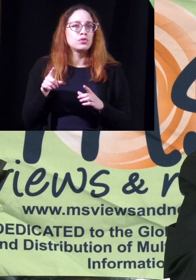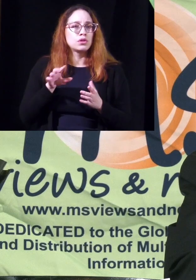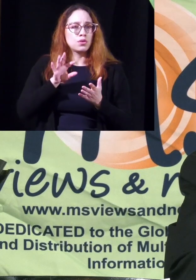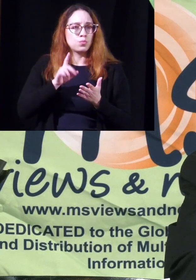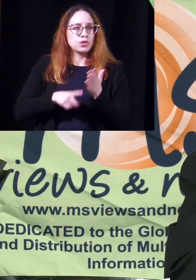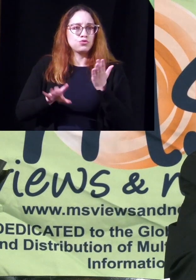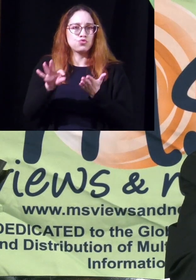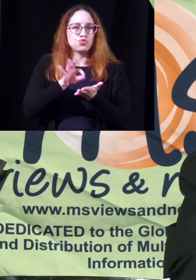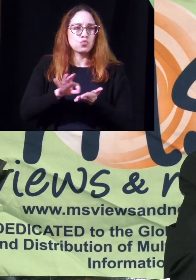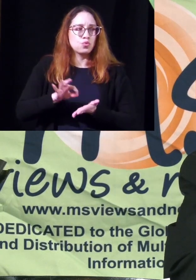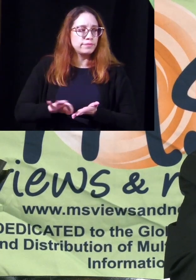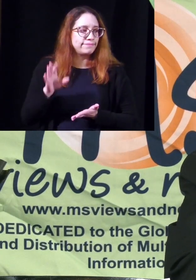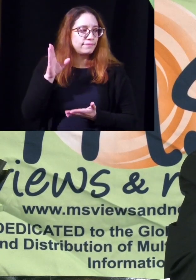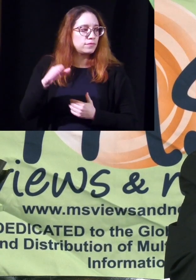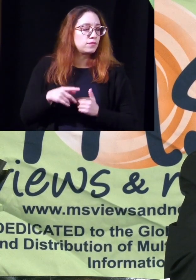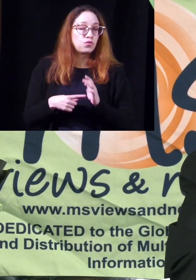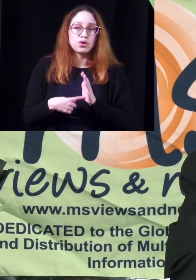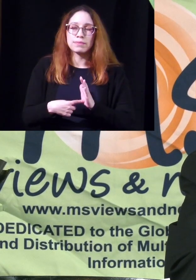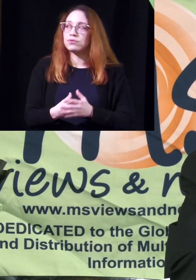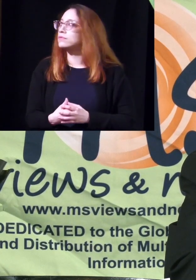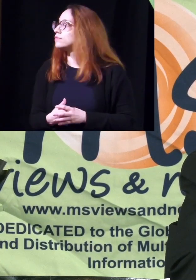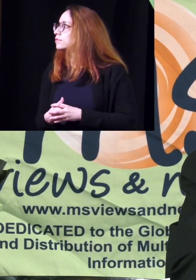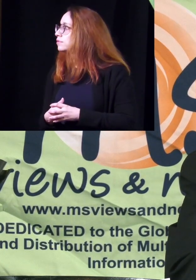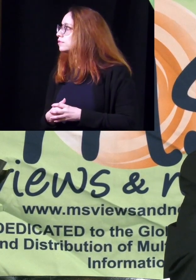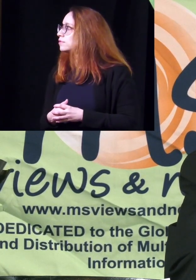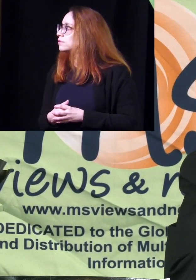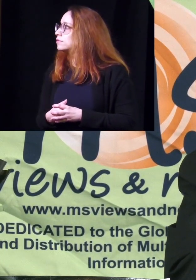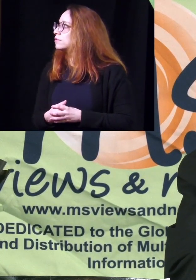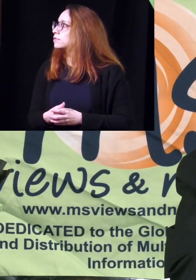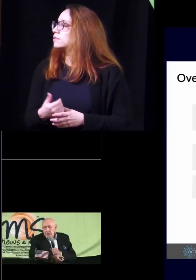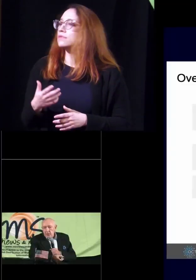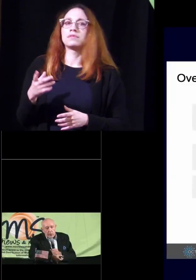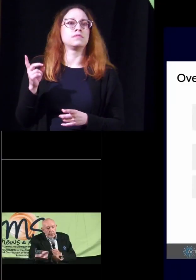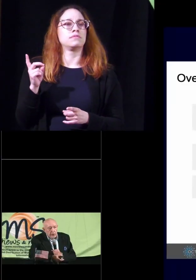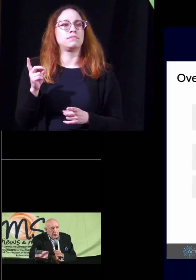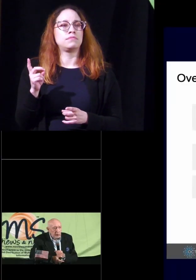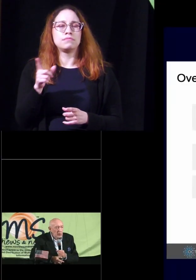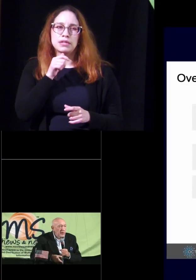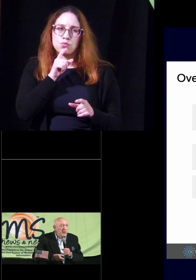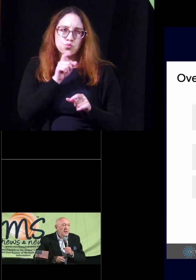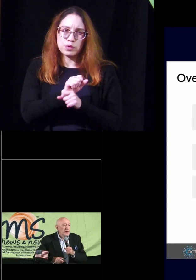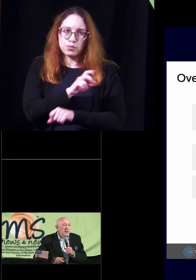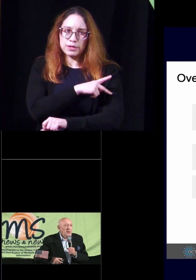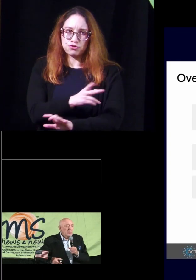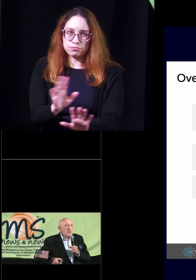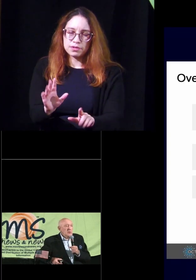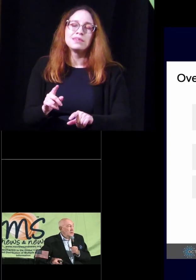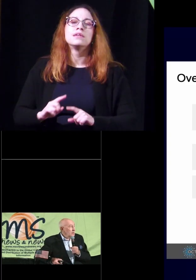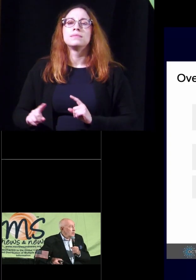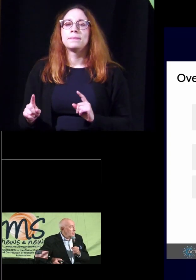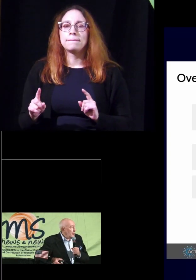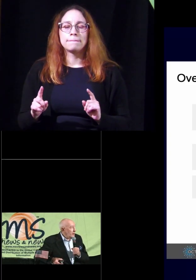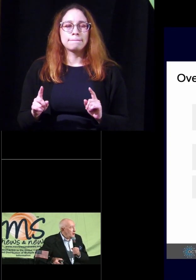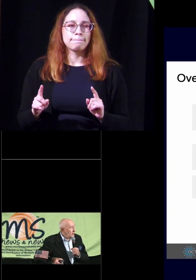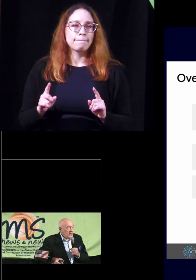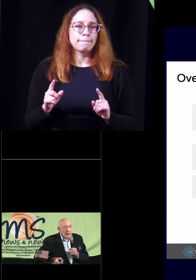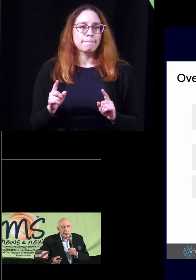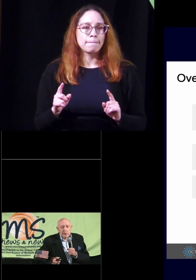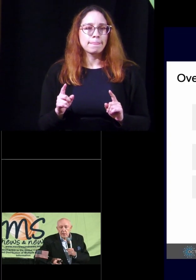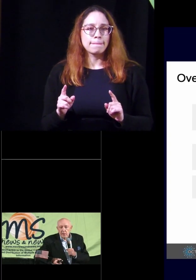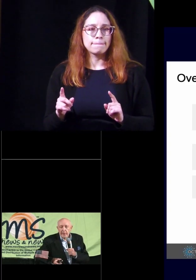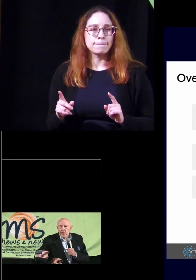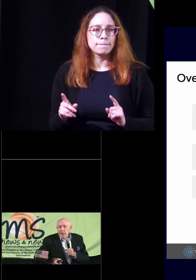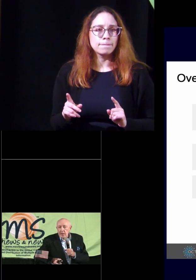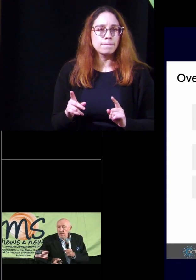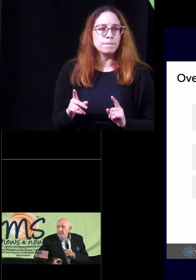be. So for example, this is not a real patient, by the way. Whoever they showed that